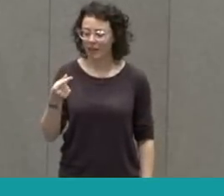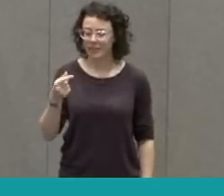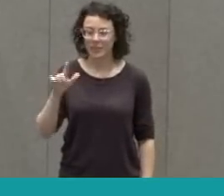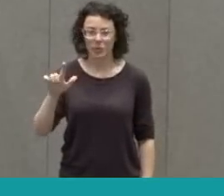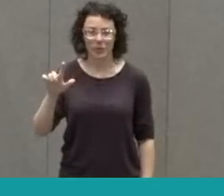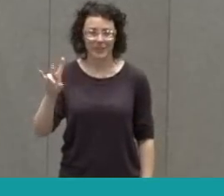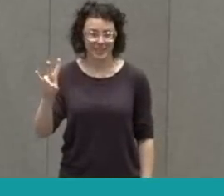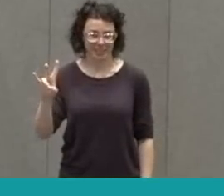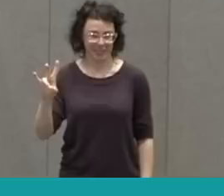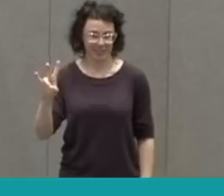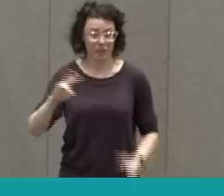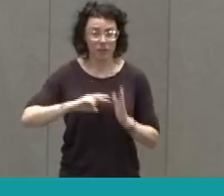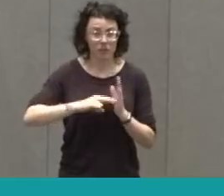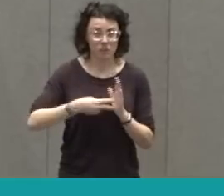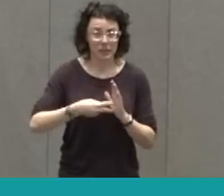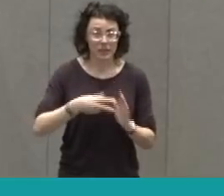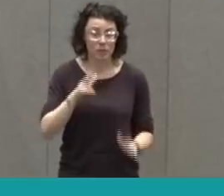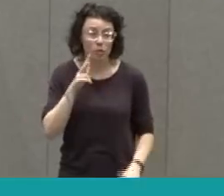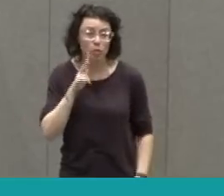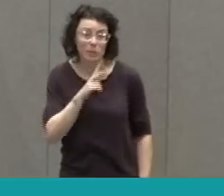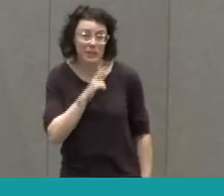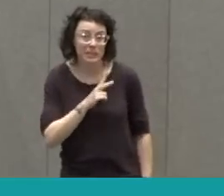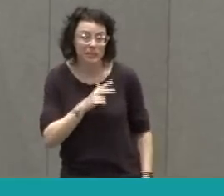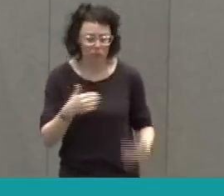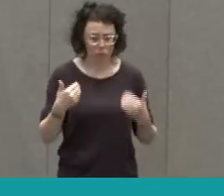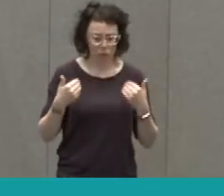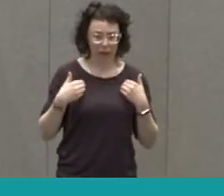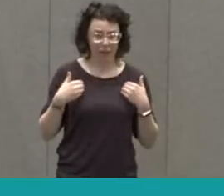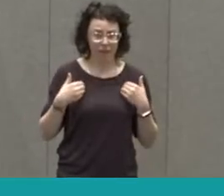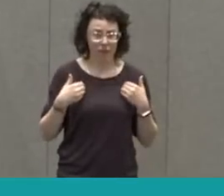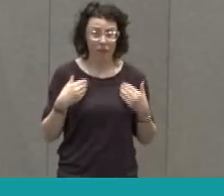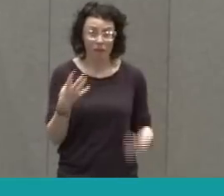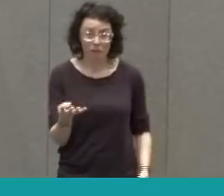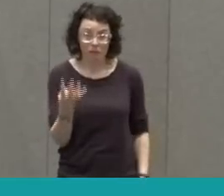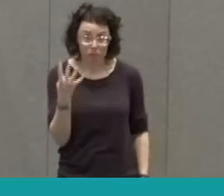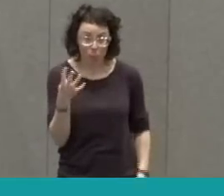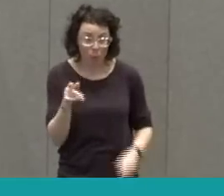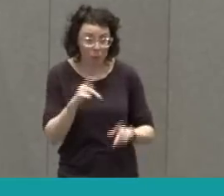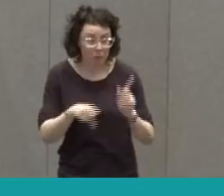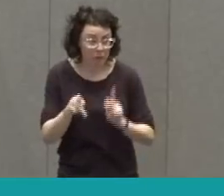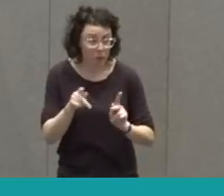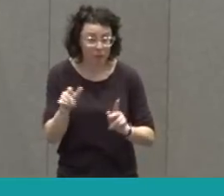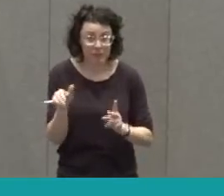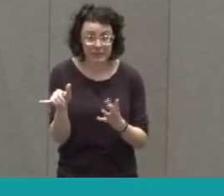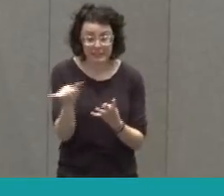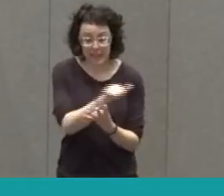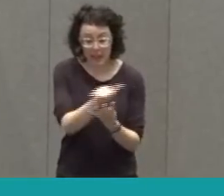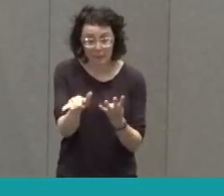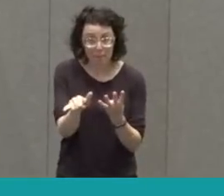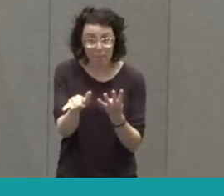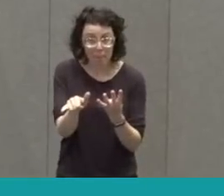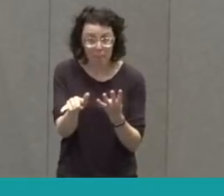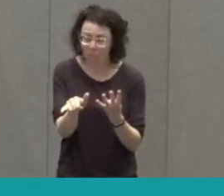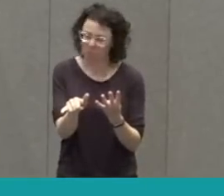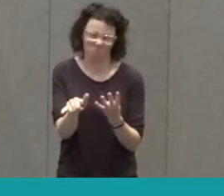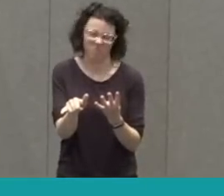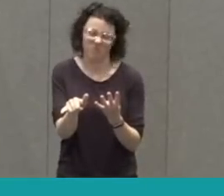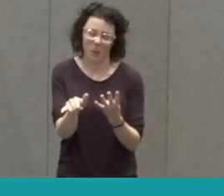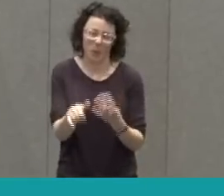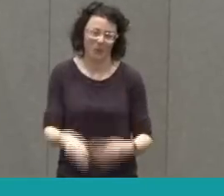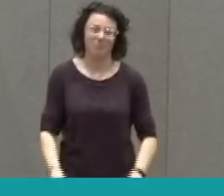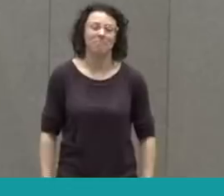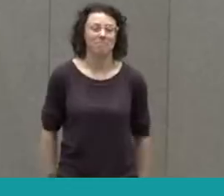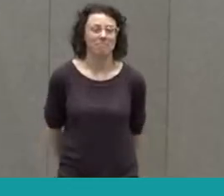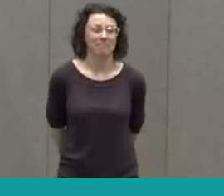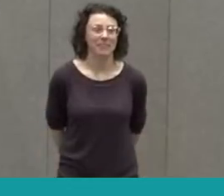we have triplets. Did we have any quadruplets? That means 4 people? No? Okay. So